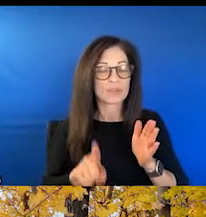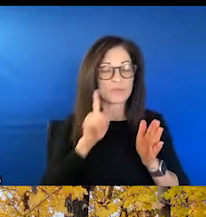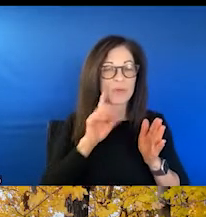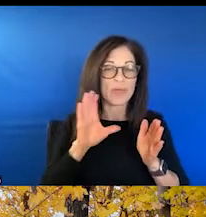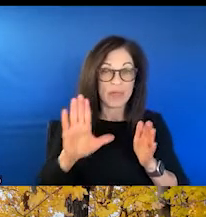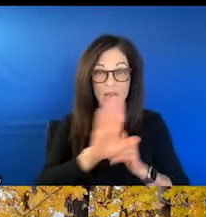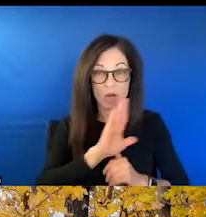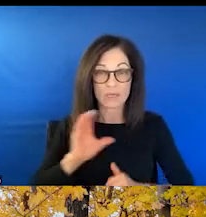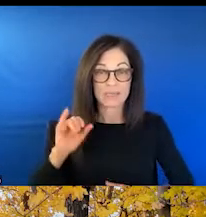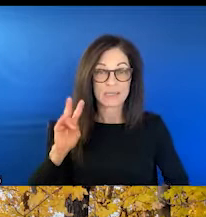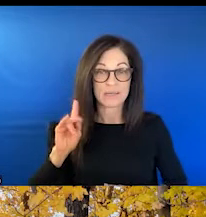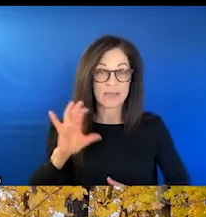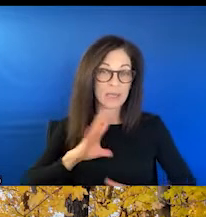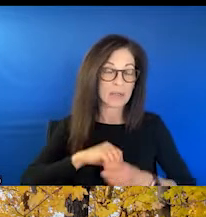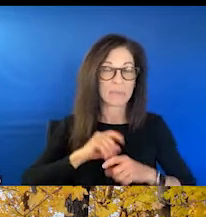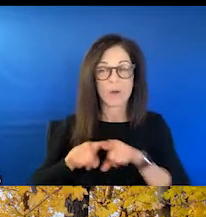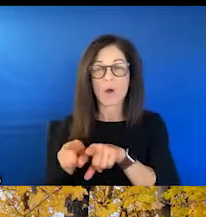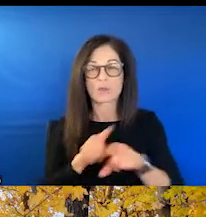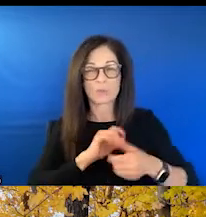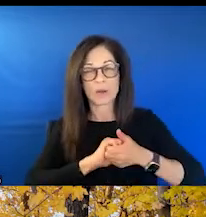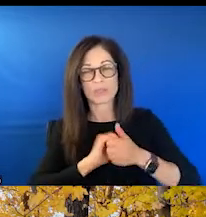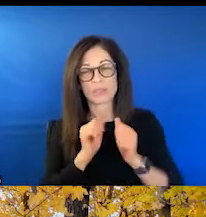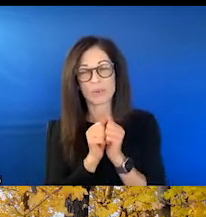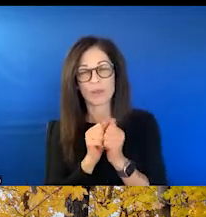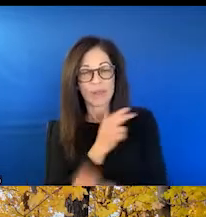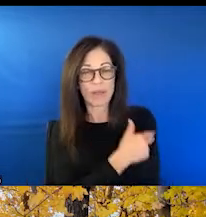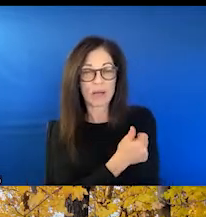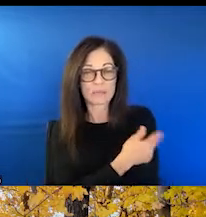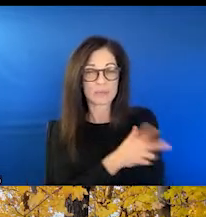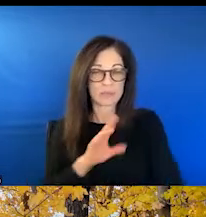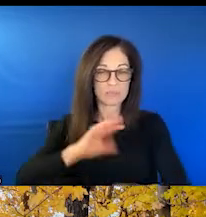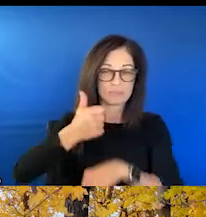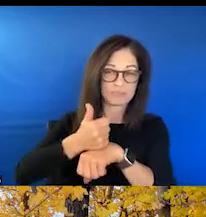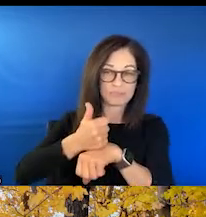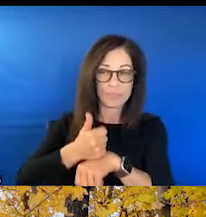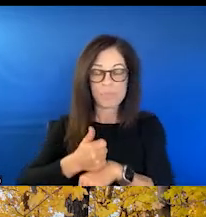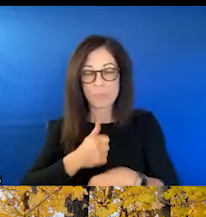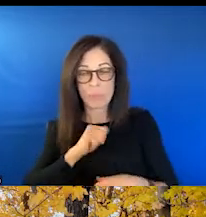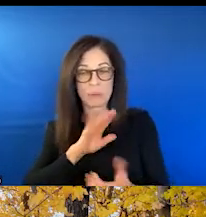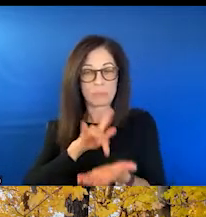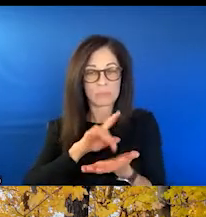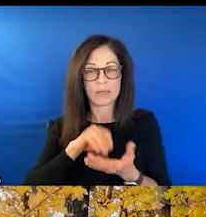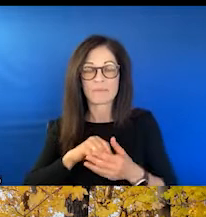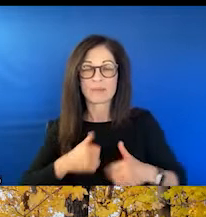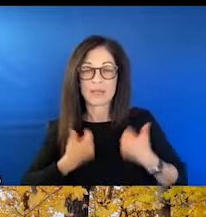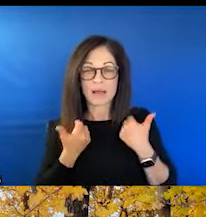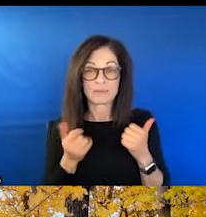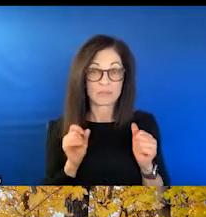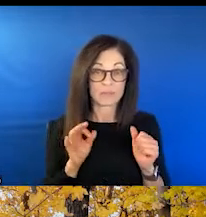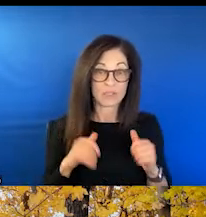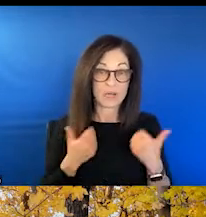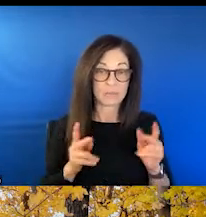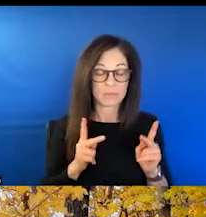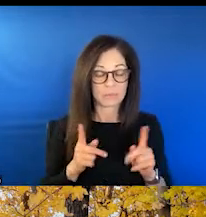at the partnerships with hospitals that are centered in the lives of young people. And so a lot of the